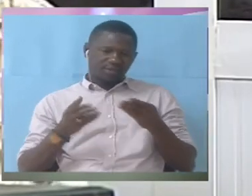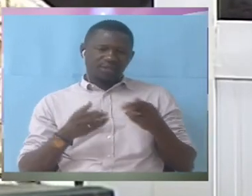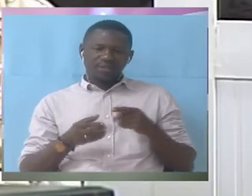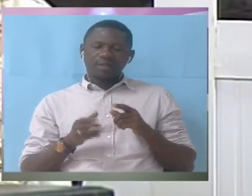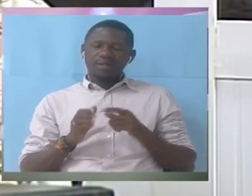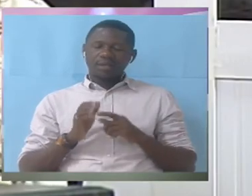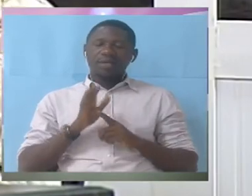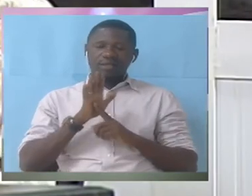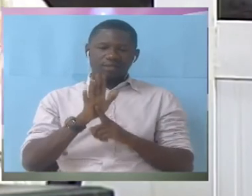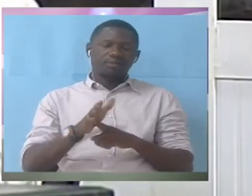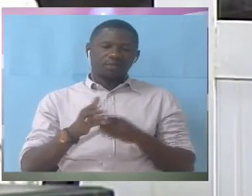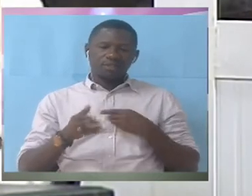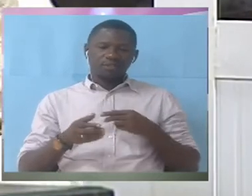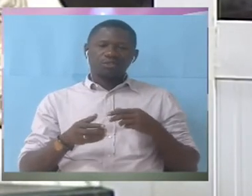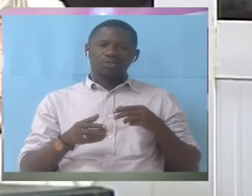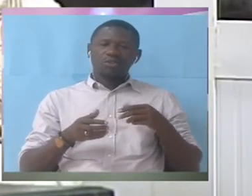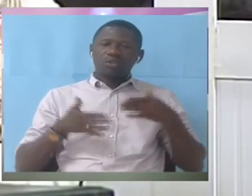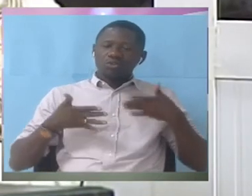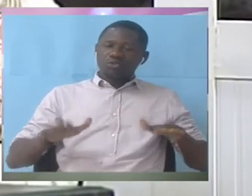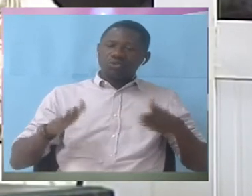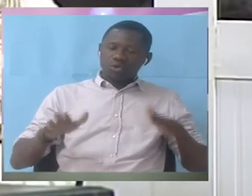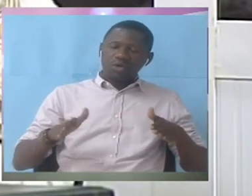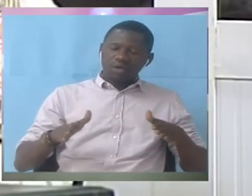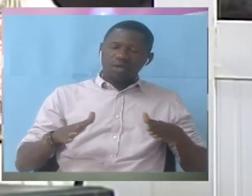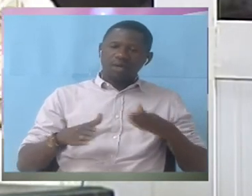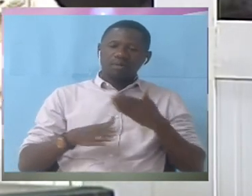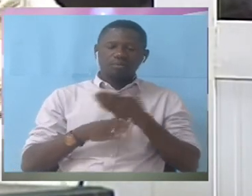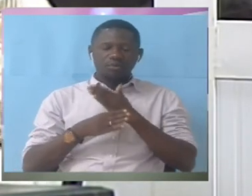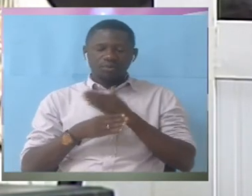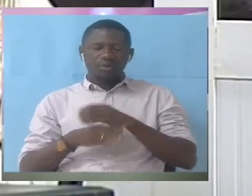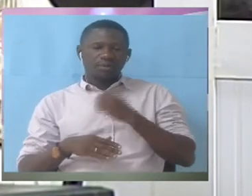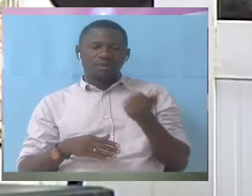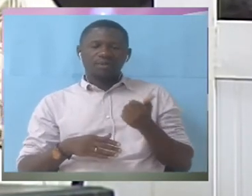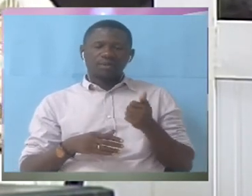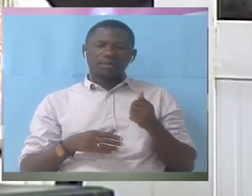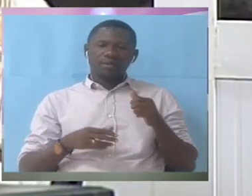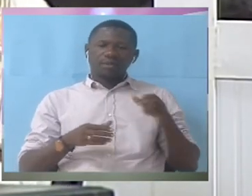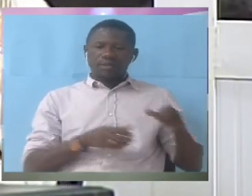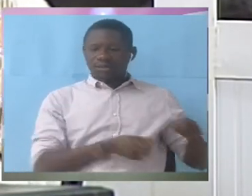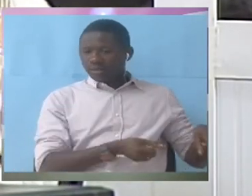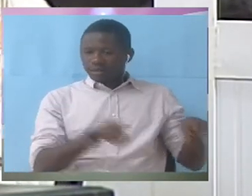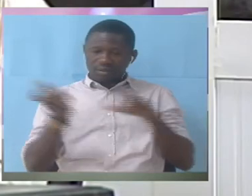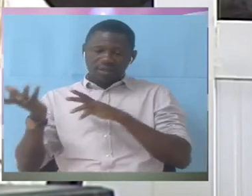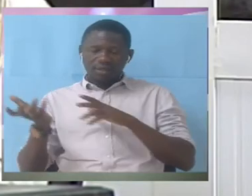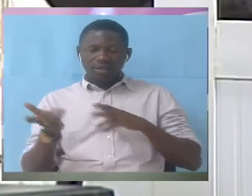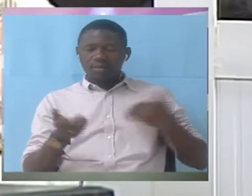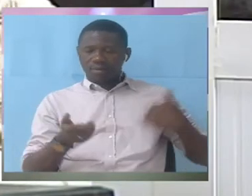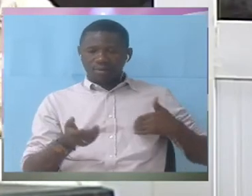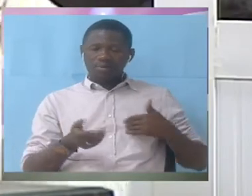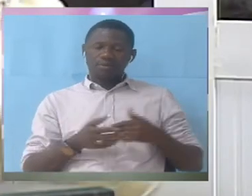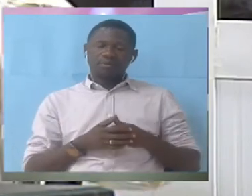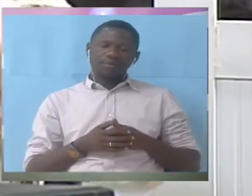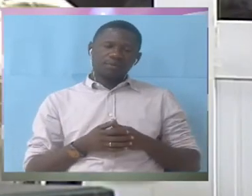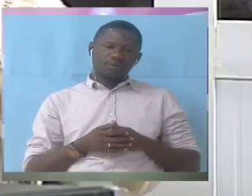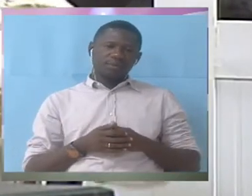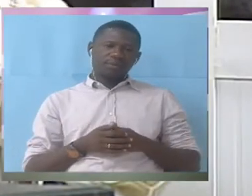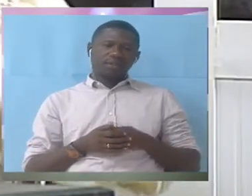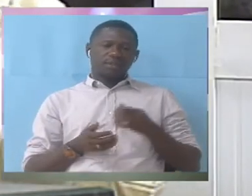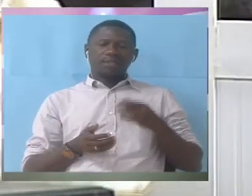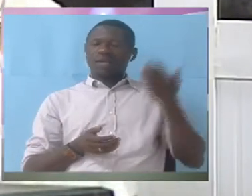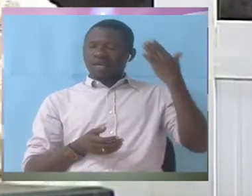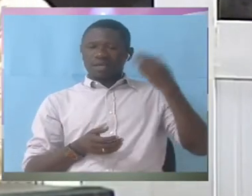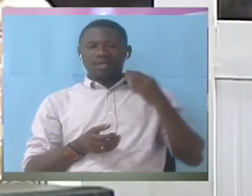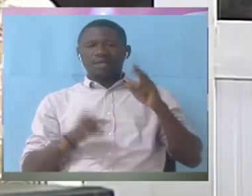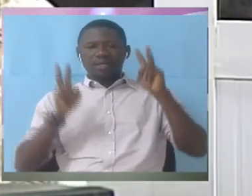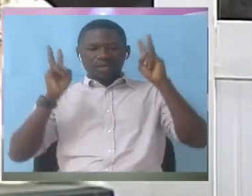Jola Serir business. He once said to me, Man suma mam